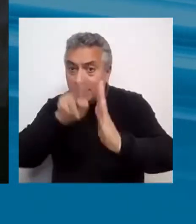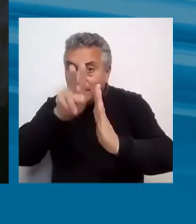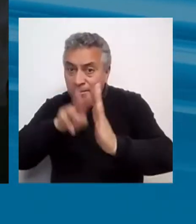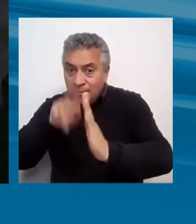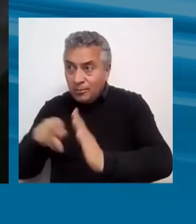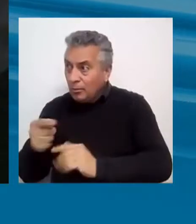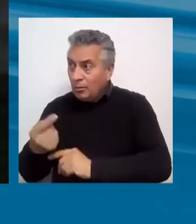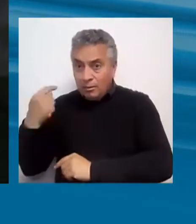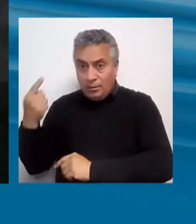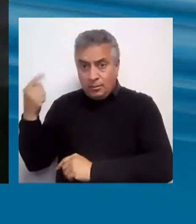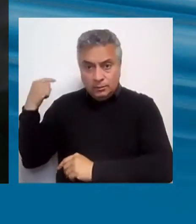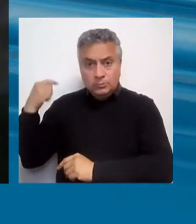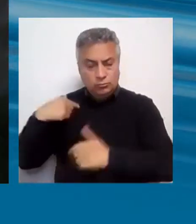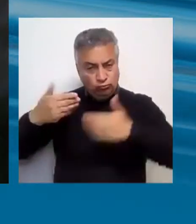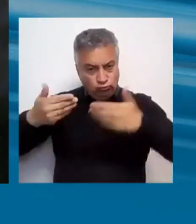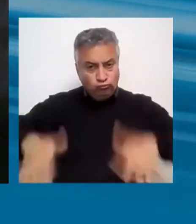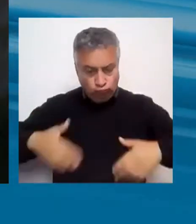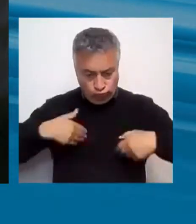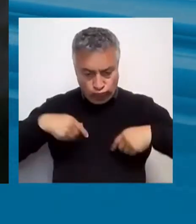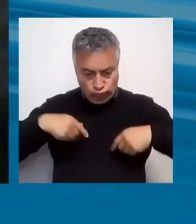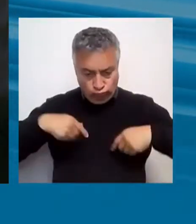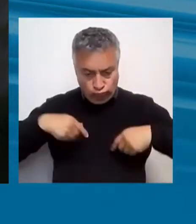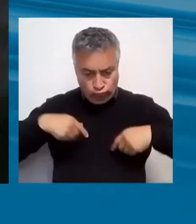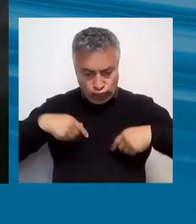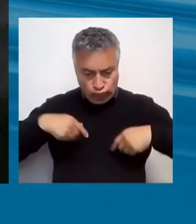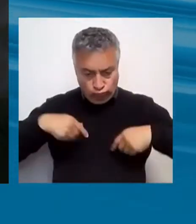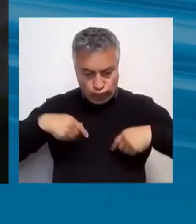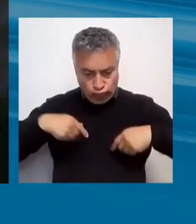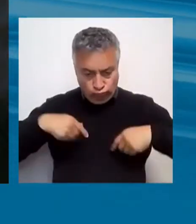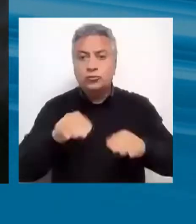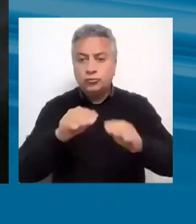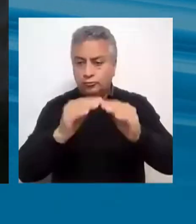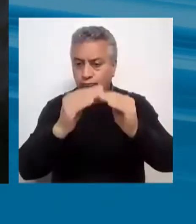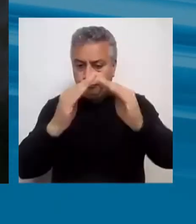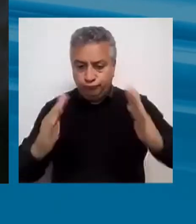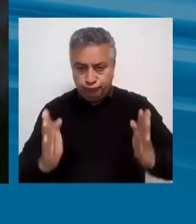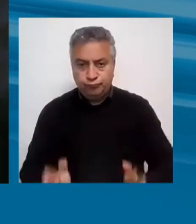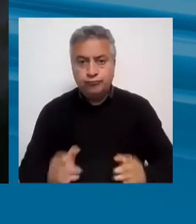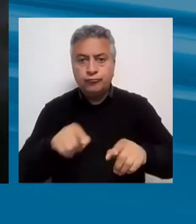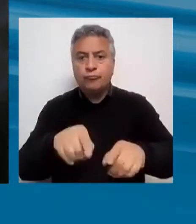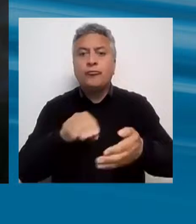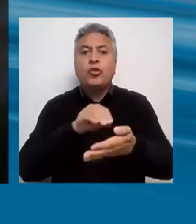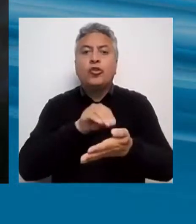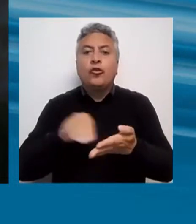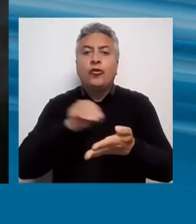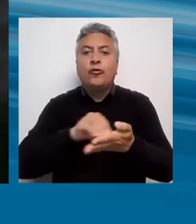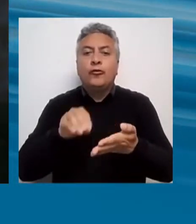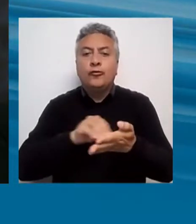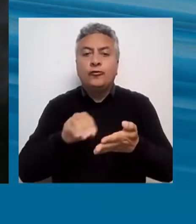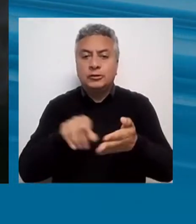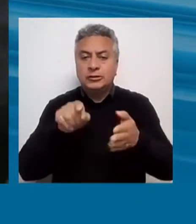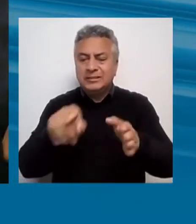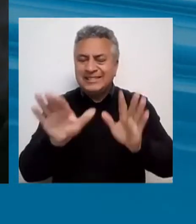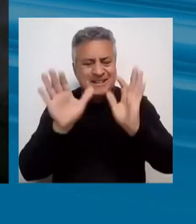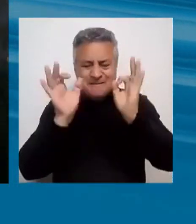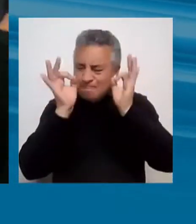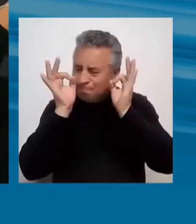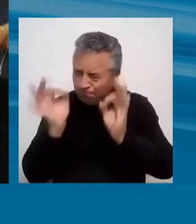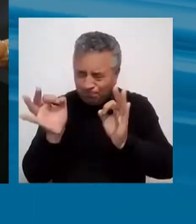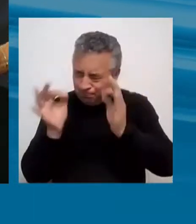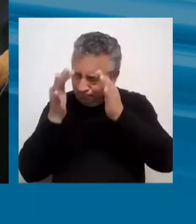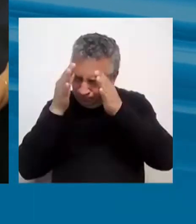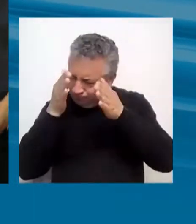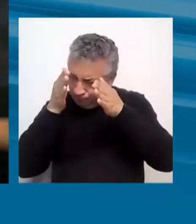ago, here, we've opened up an office specialized